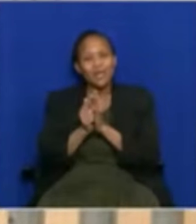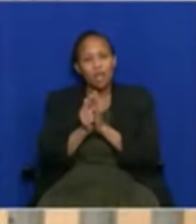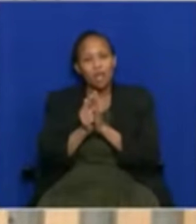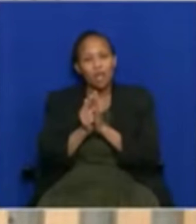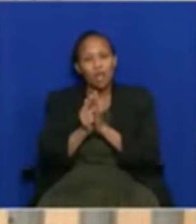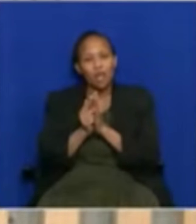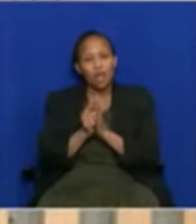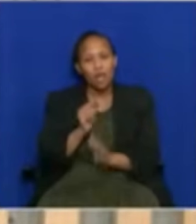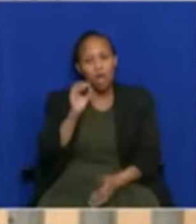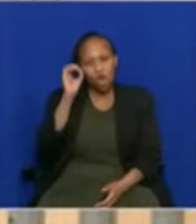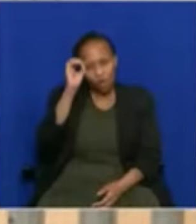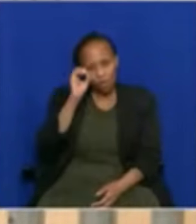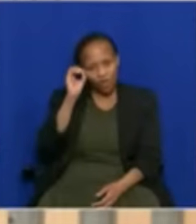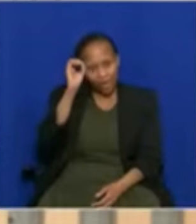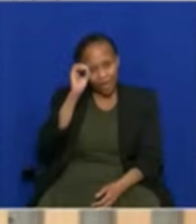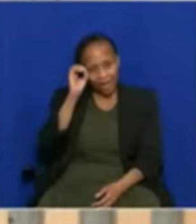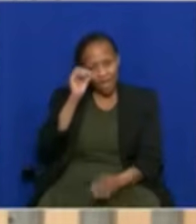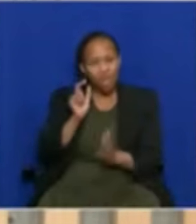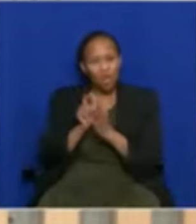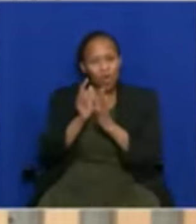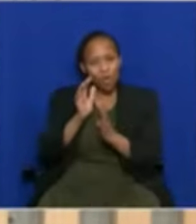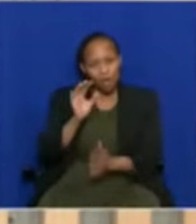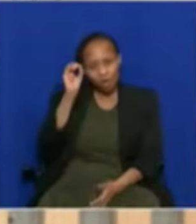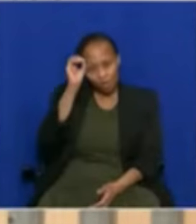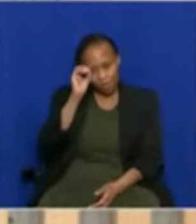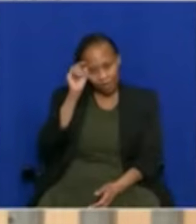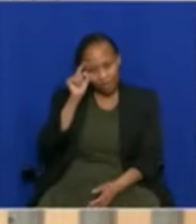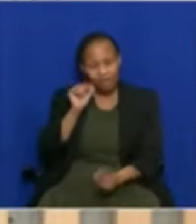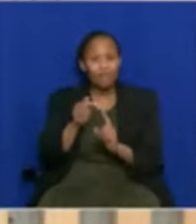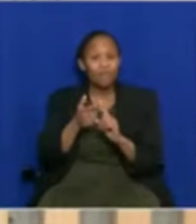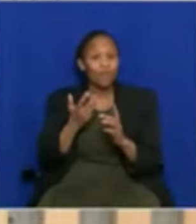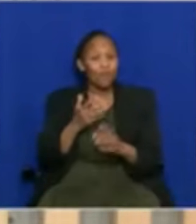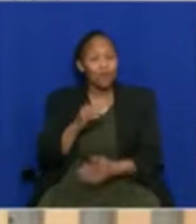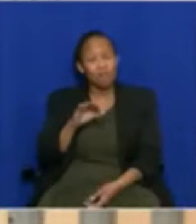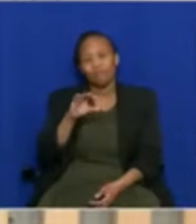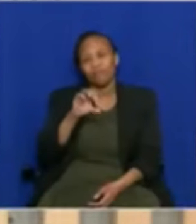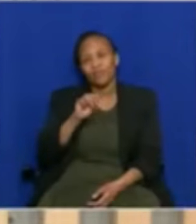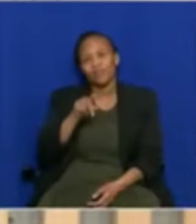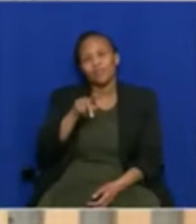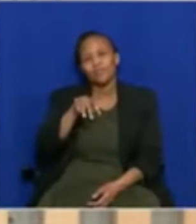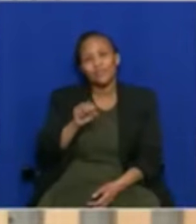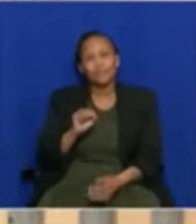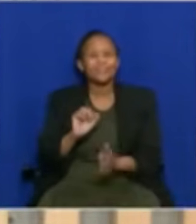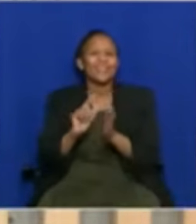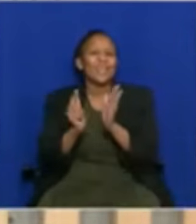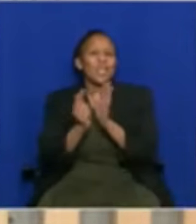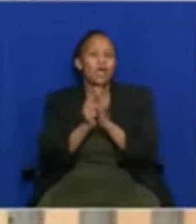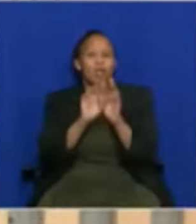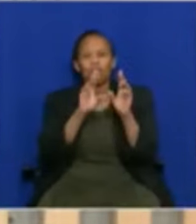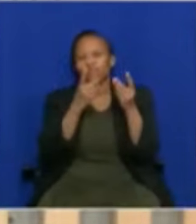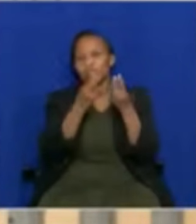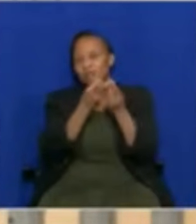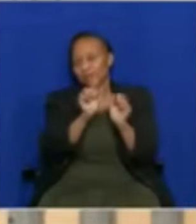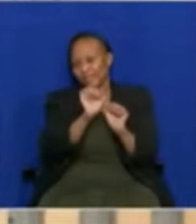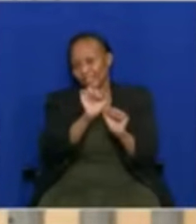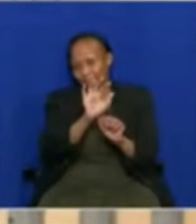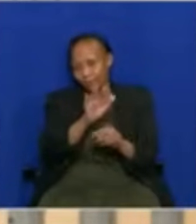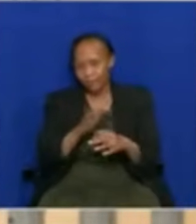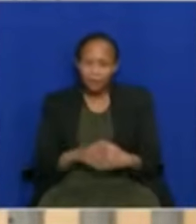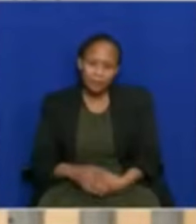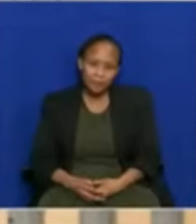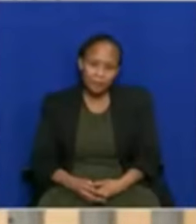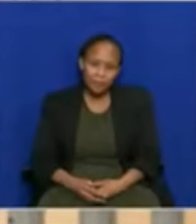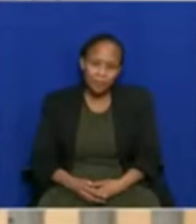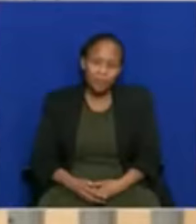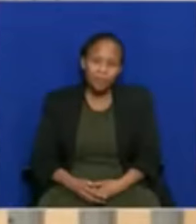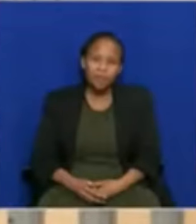internally from the SAPS Legal Services Department. So that's where we are at. Correct. By now,